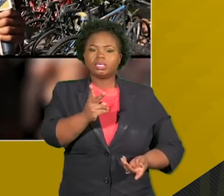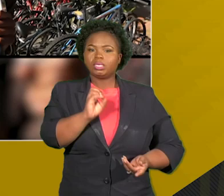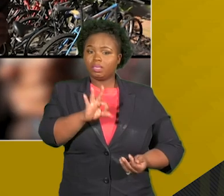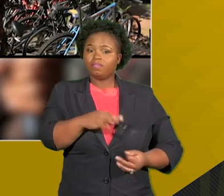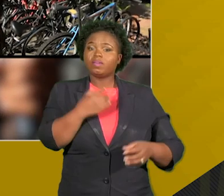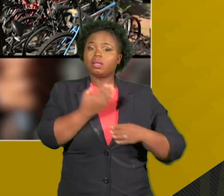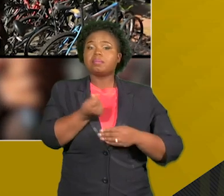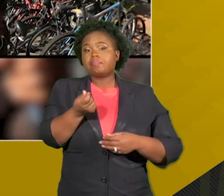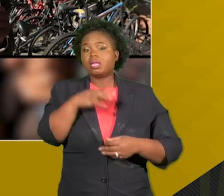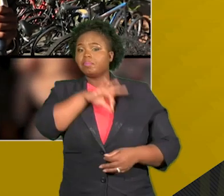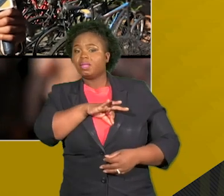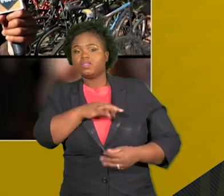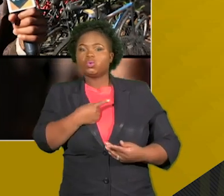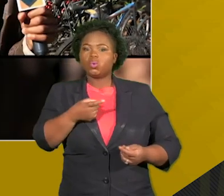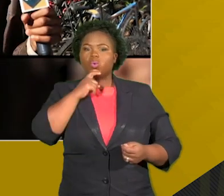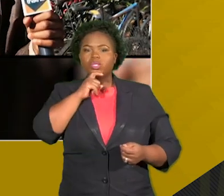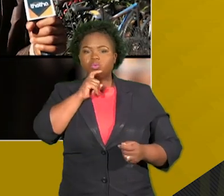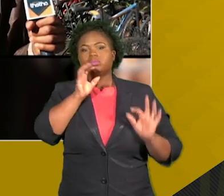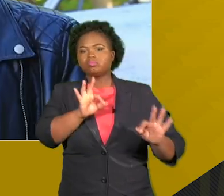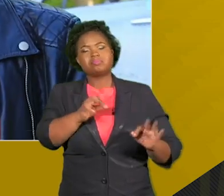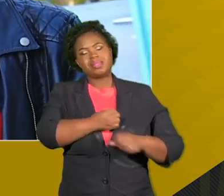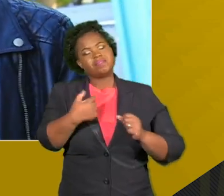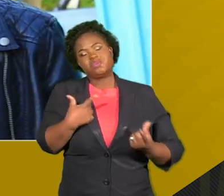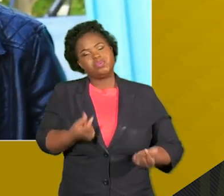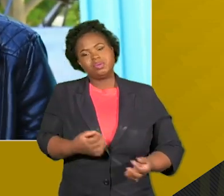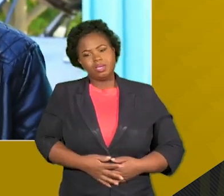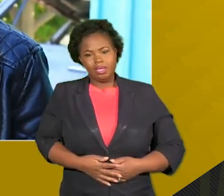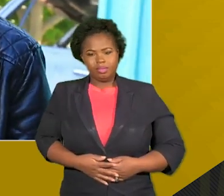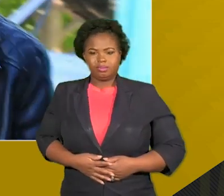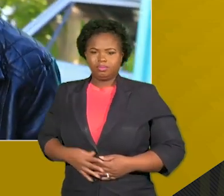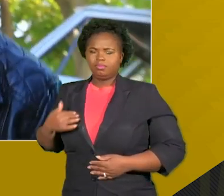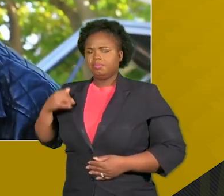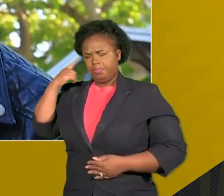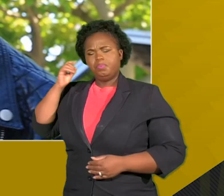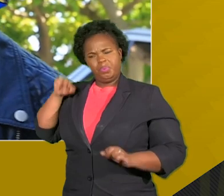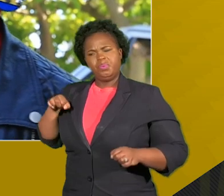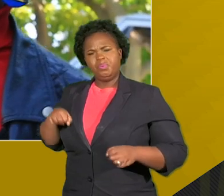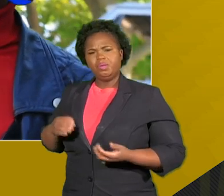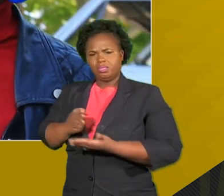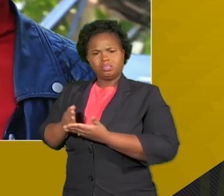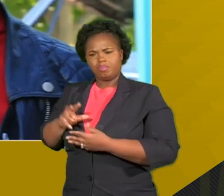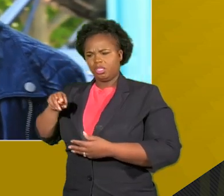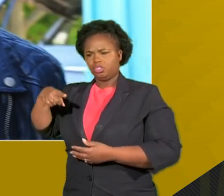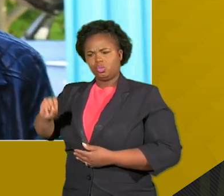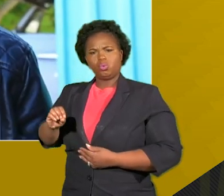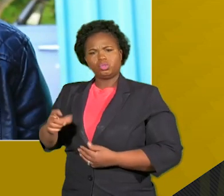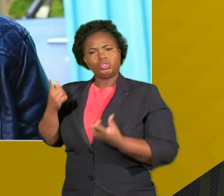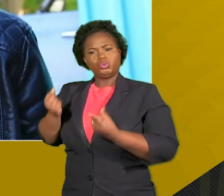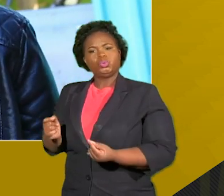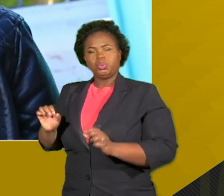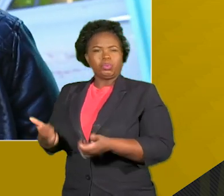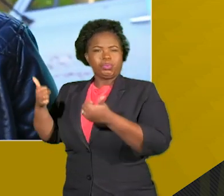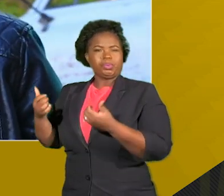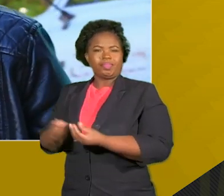is not, I don't think is enough effort on my side. I'm certain that there's NGOs that are out there that are trying to do stuff, but